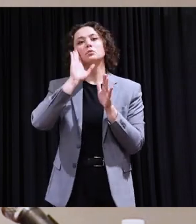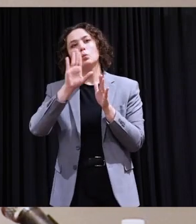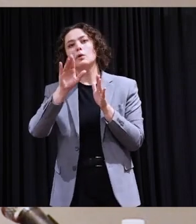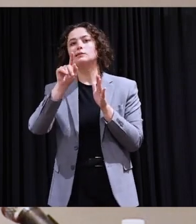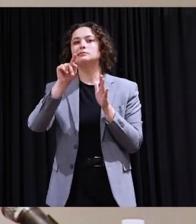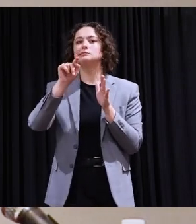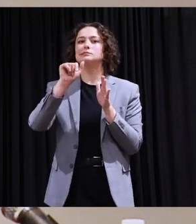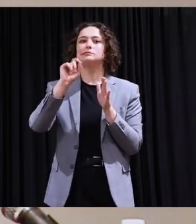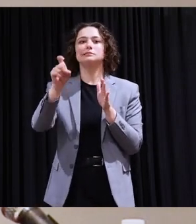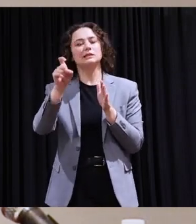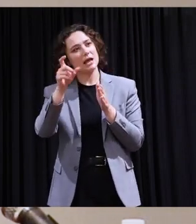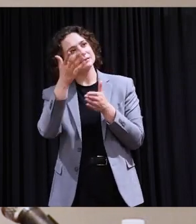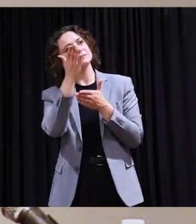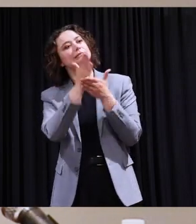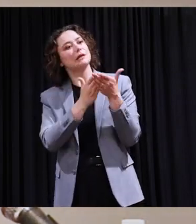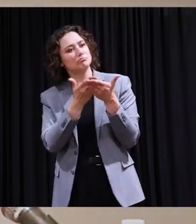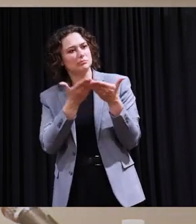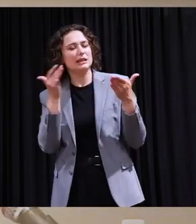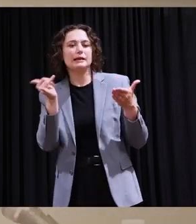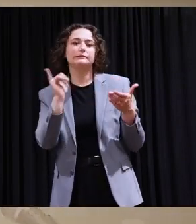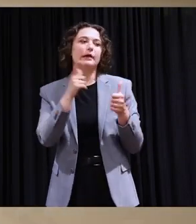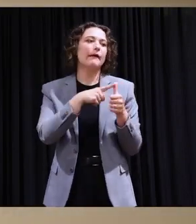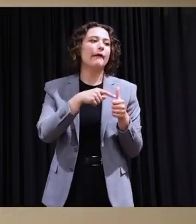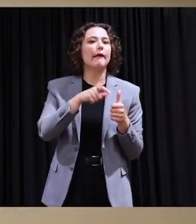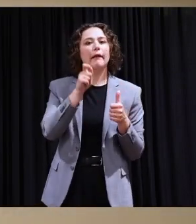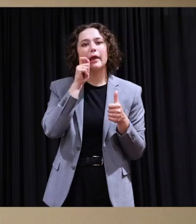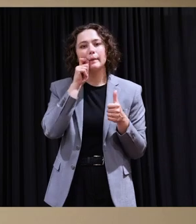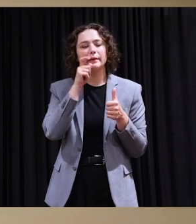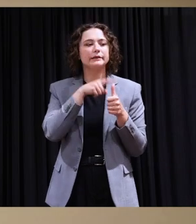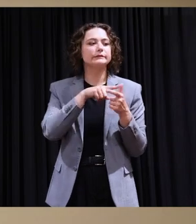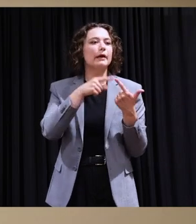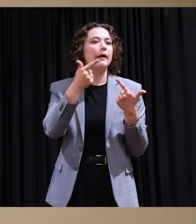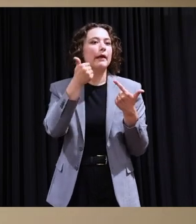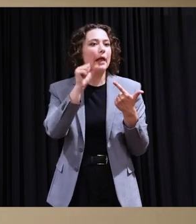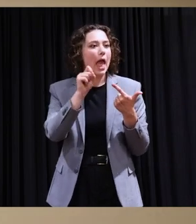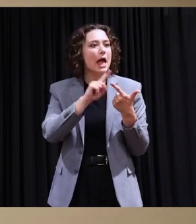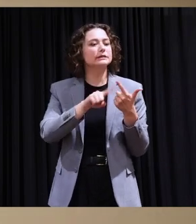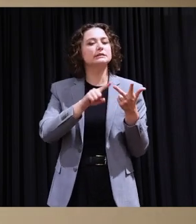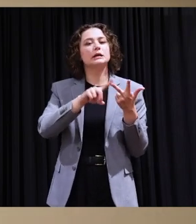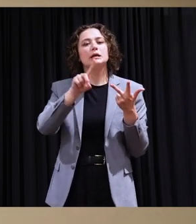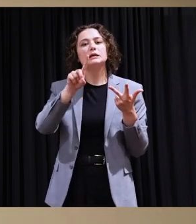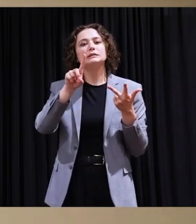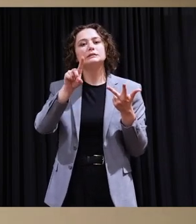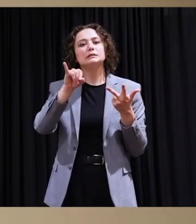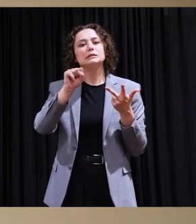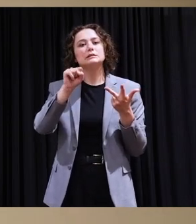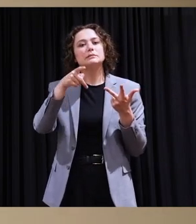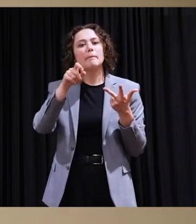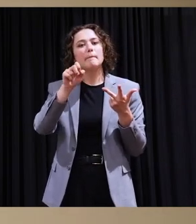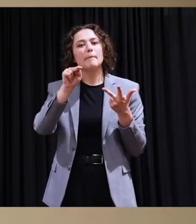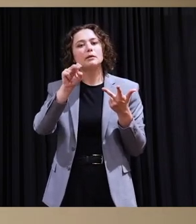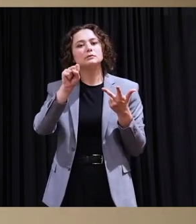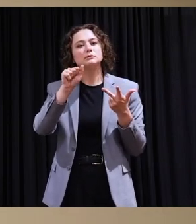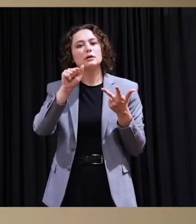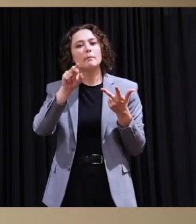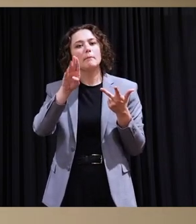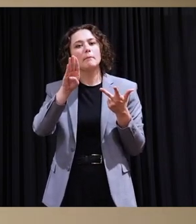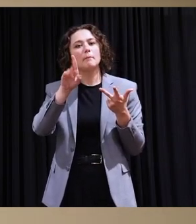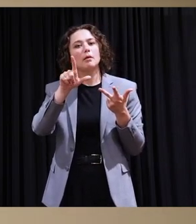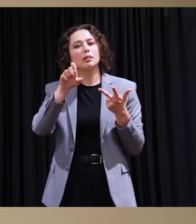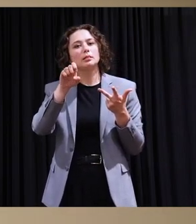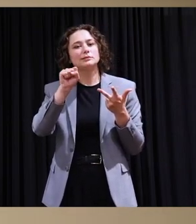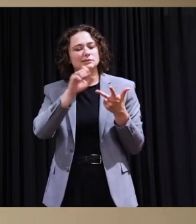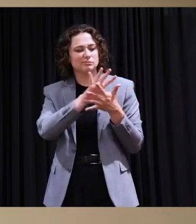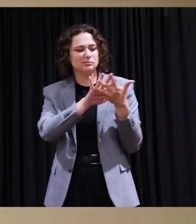dispensables or cannabis or gas tax to help support essential needs for that